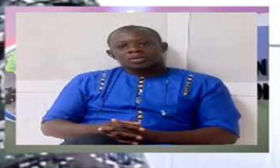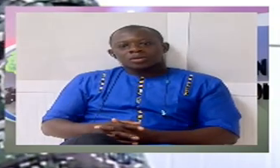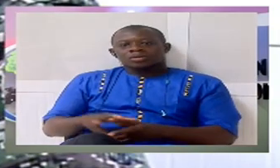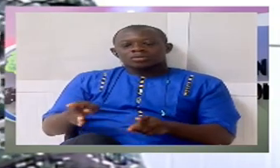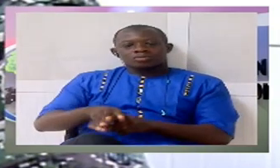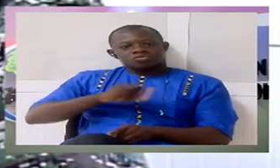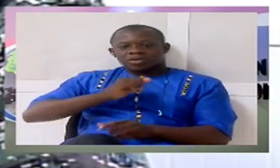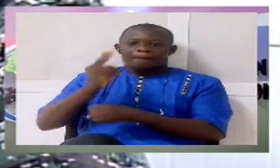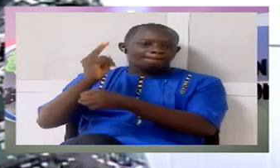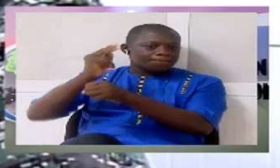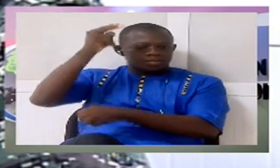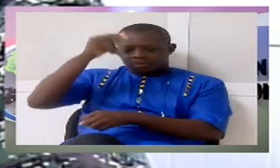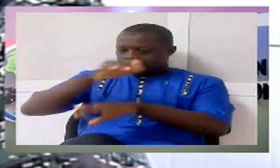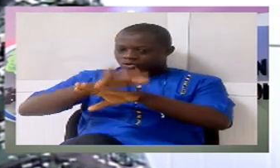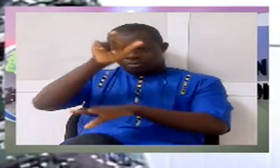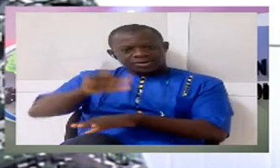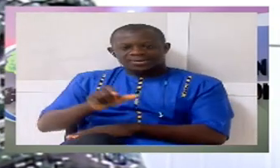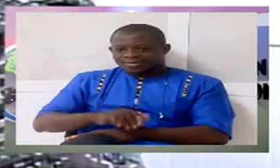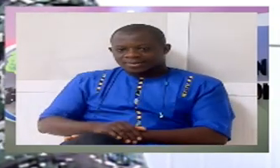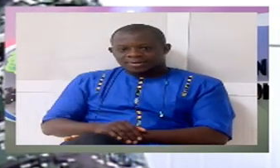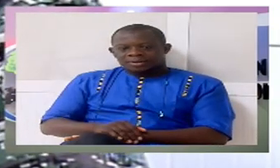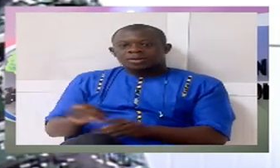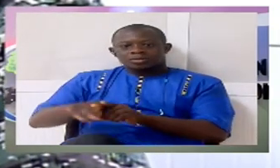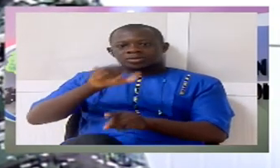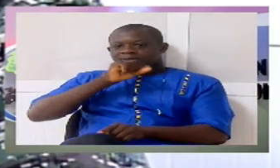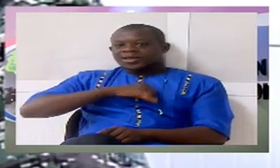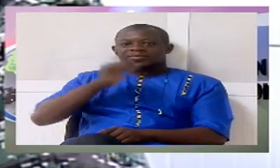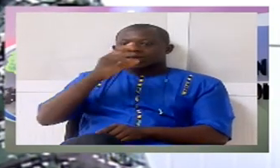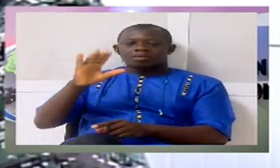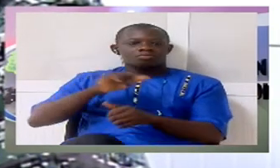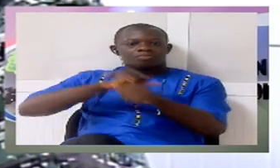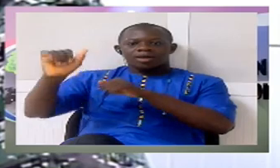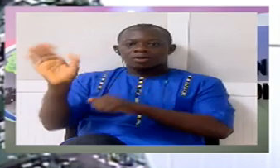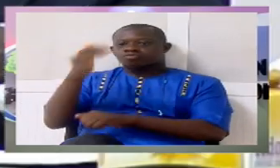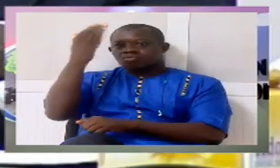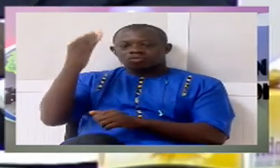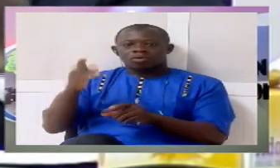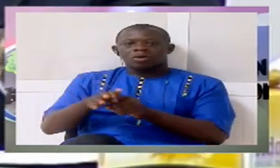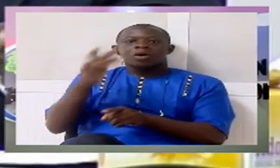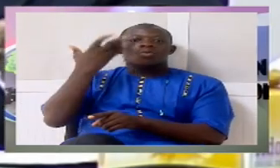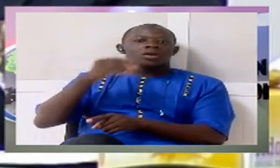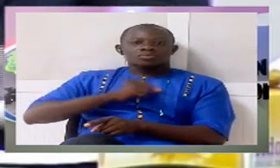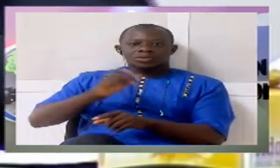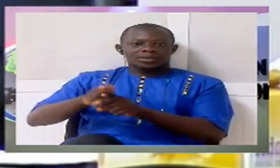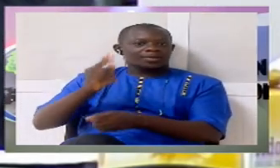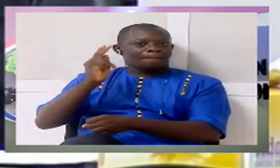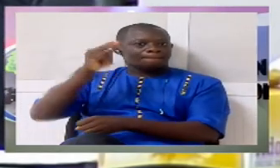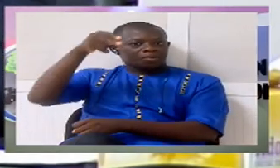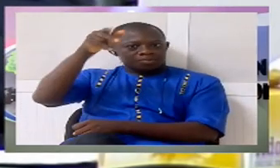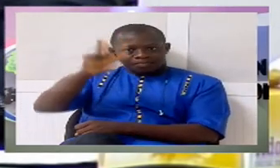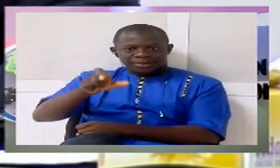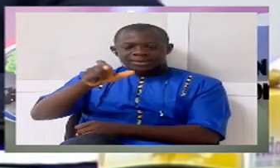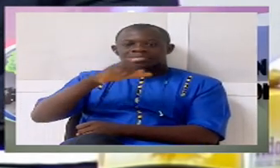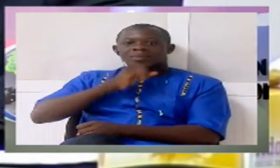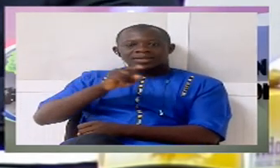and fired him. Let's go. And he said to us, let's go. When he was shooting at the guy, did